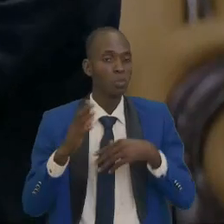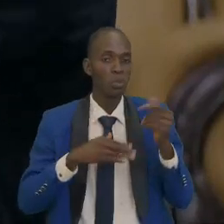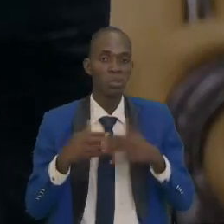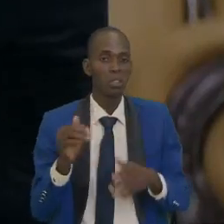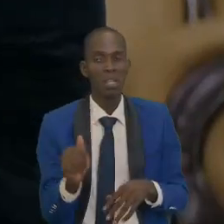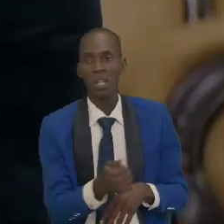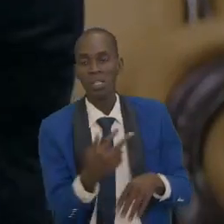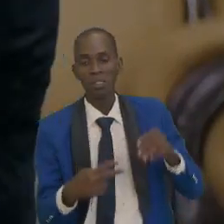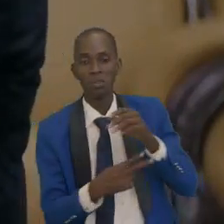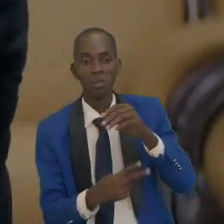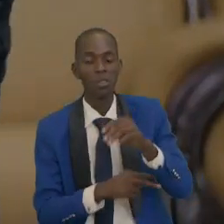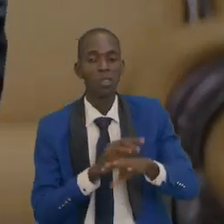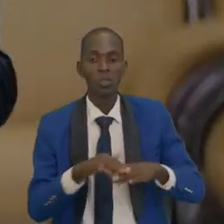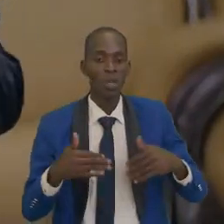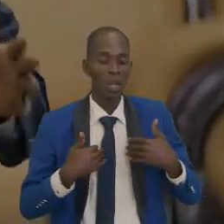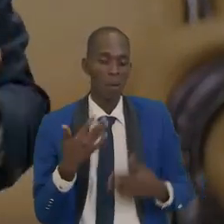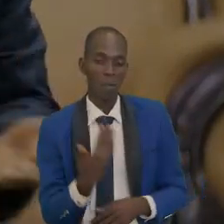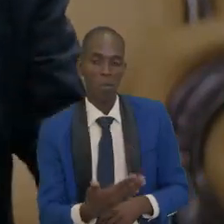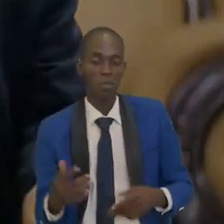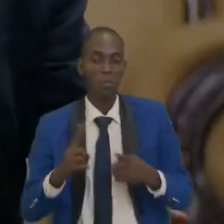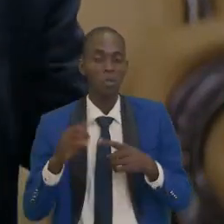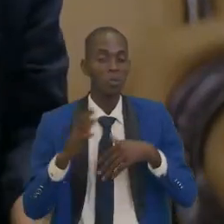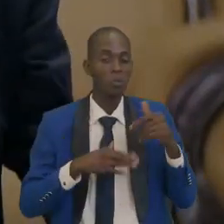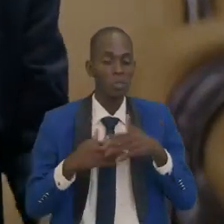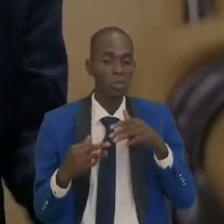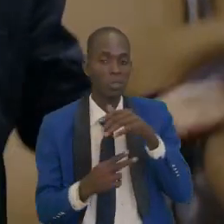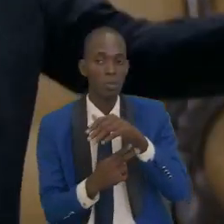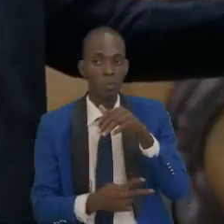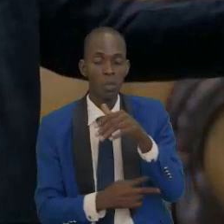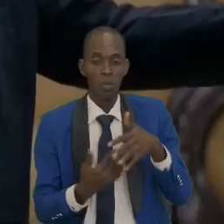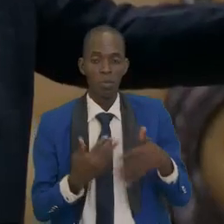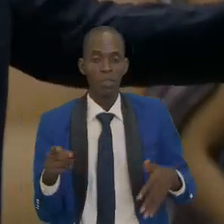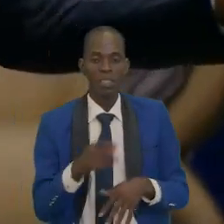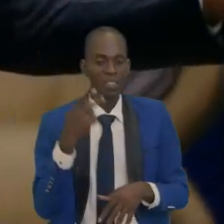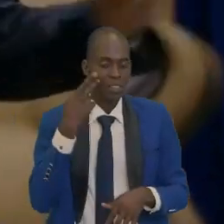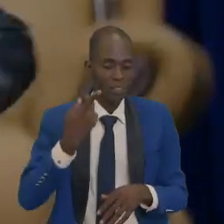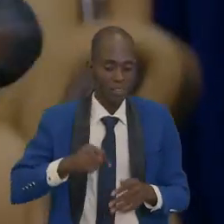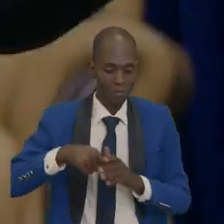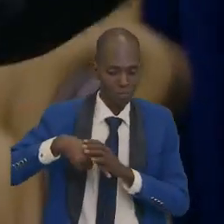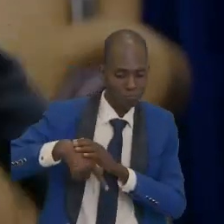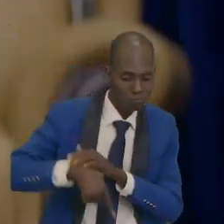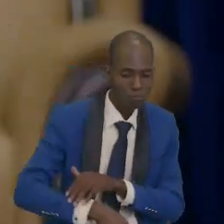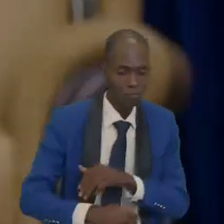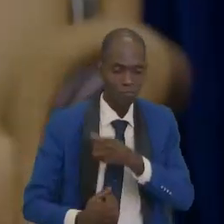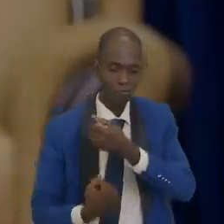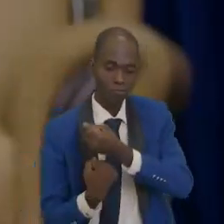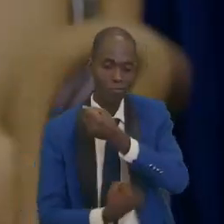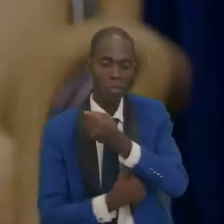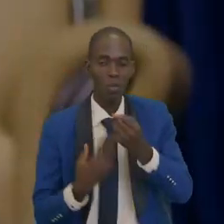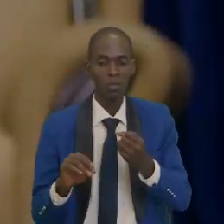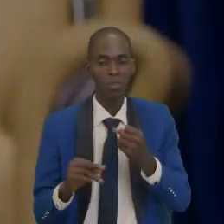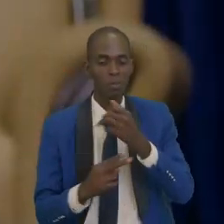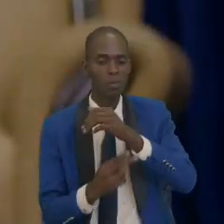they were building the bridge before they even set the foundation of the breed Egyptians who have come over them and were taking them